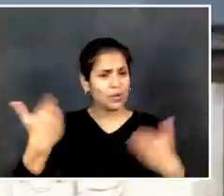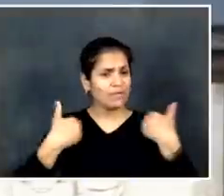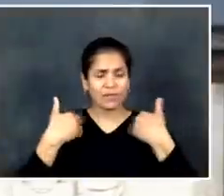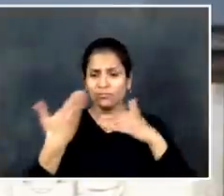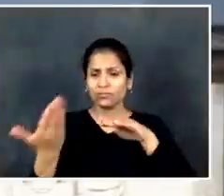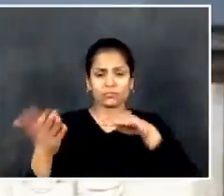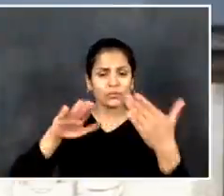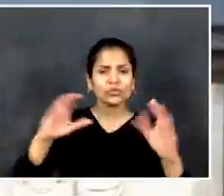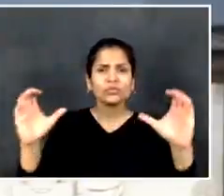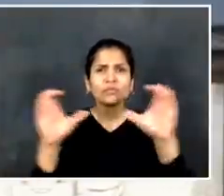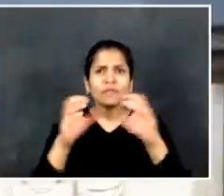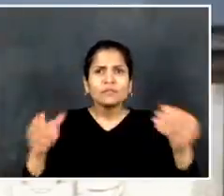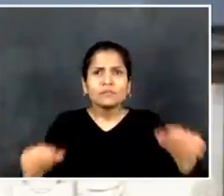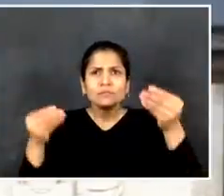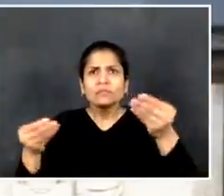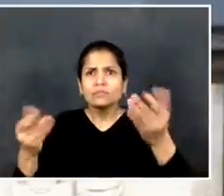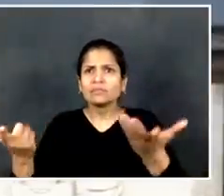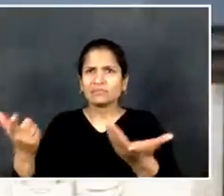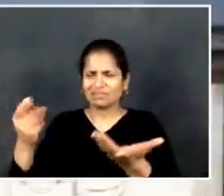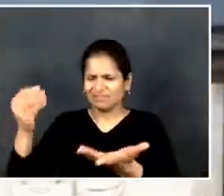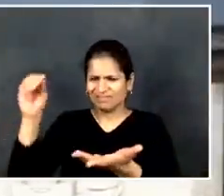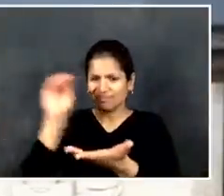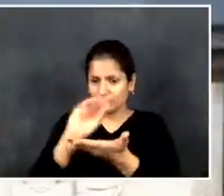the delay, whatever.